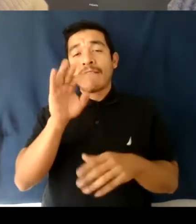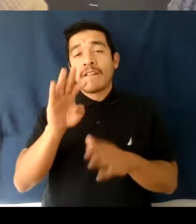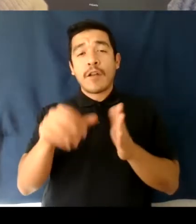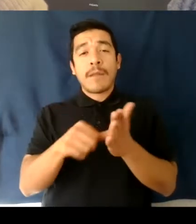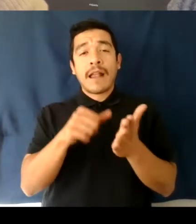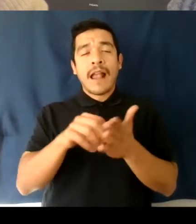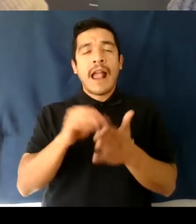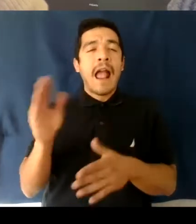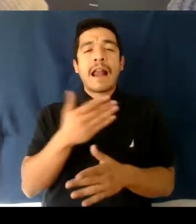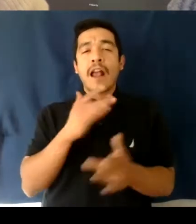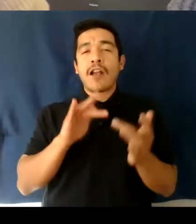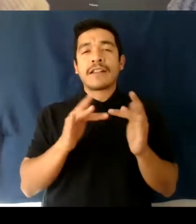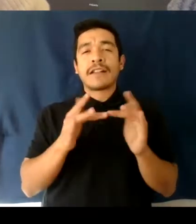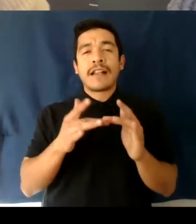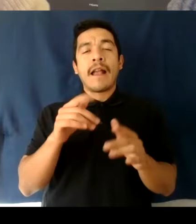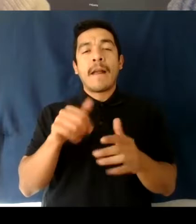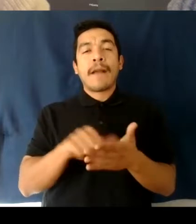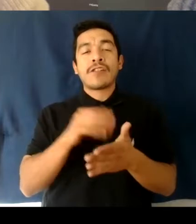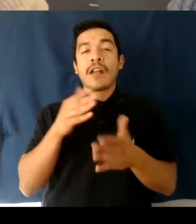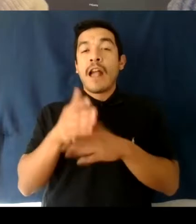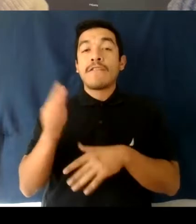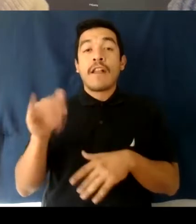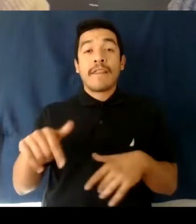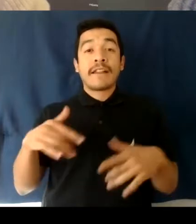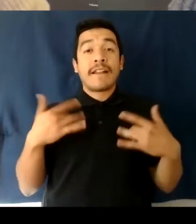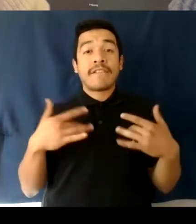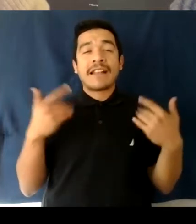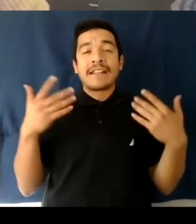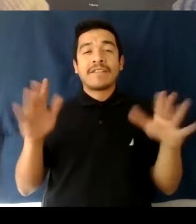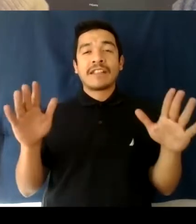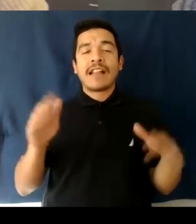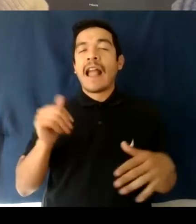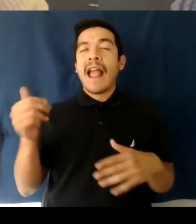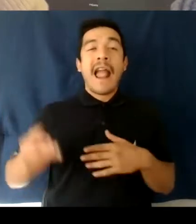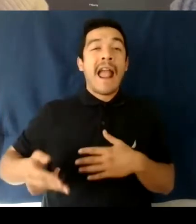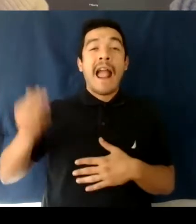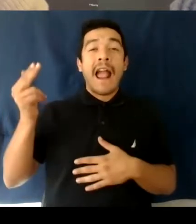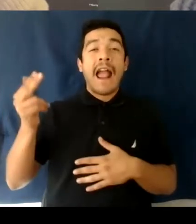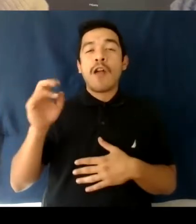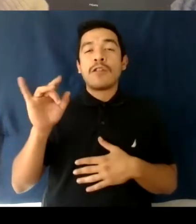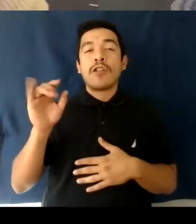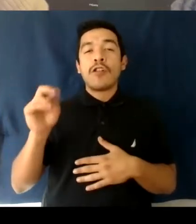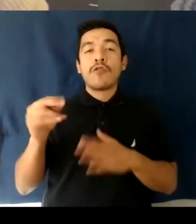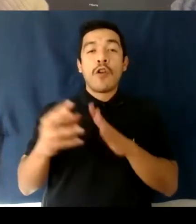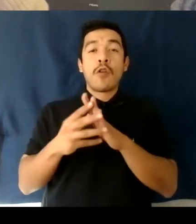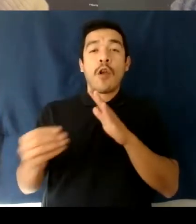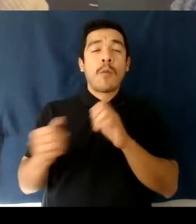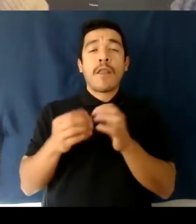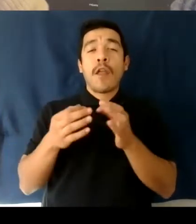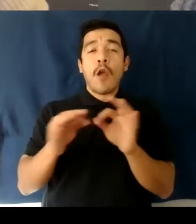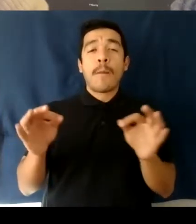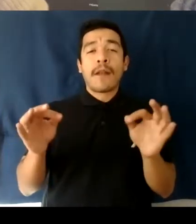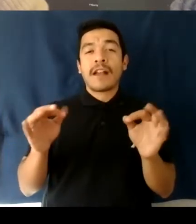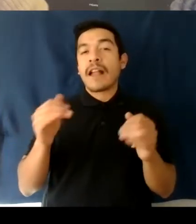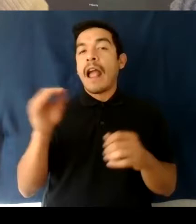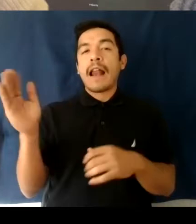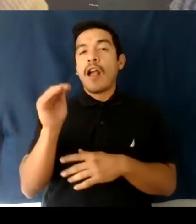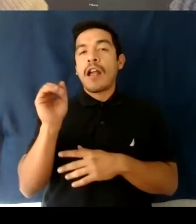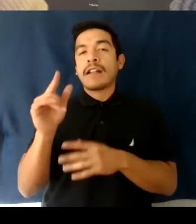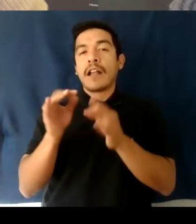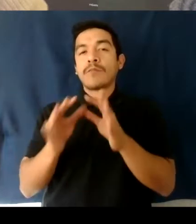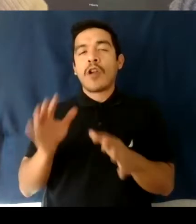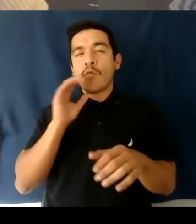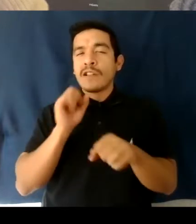our website after the event is finished. A high-resolution recording with open captions and our ASL interpreters will be posted and sent to everyone